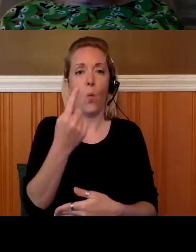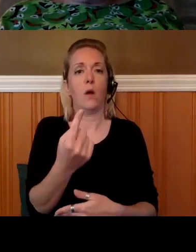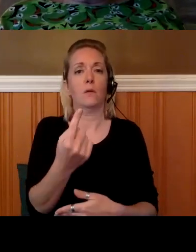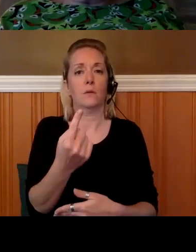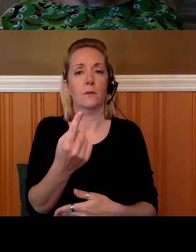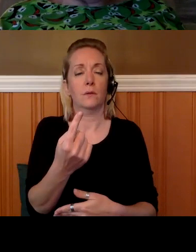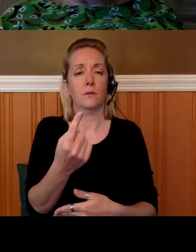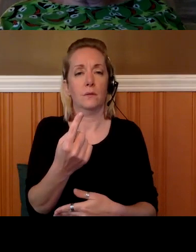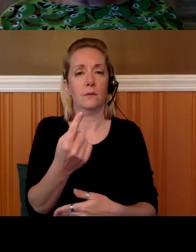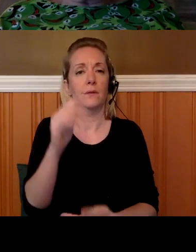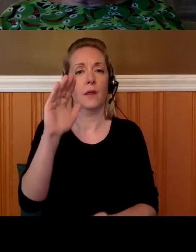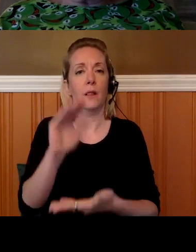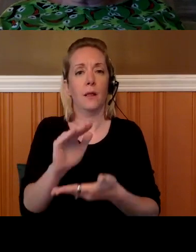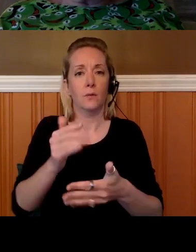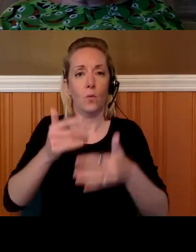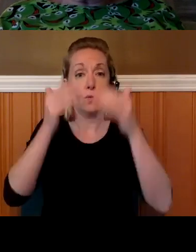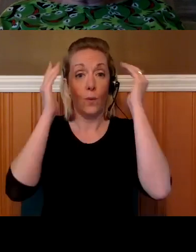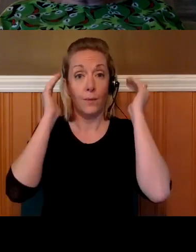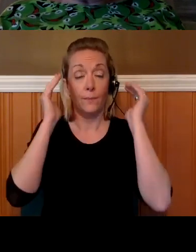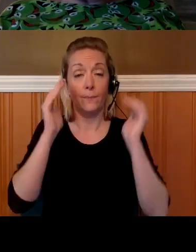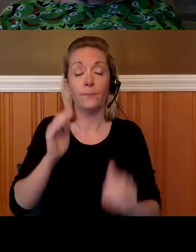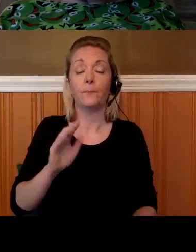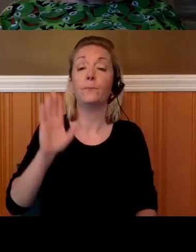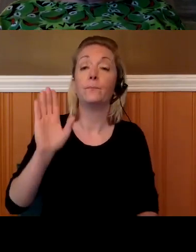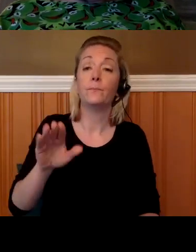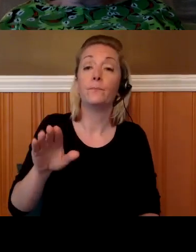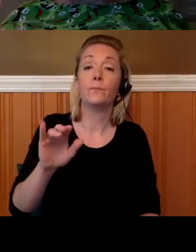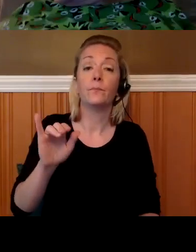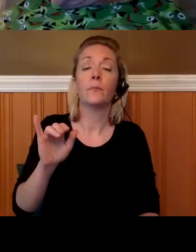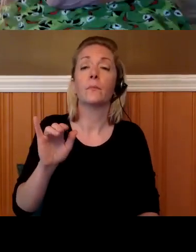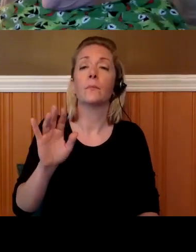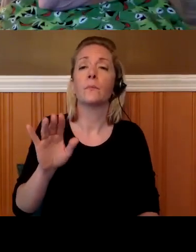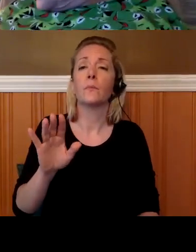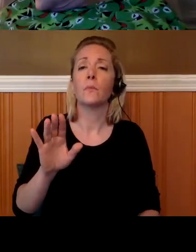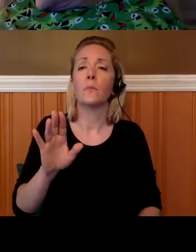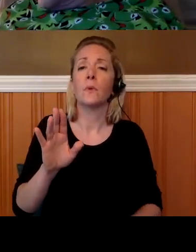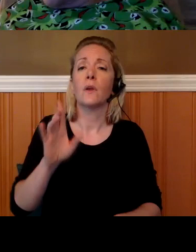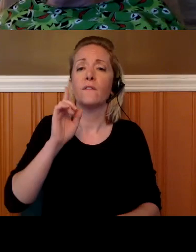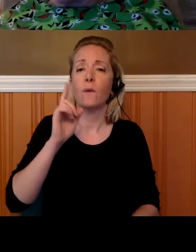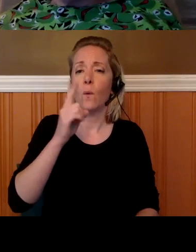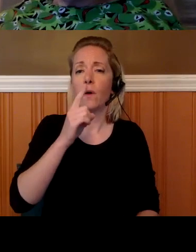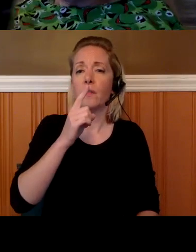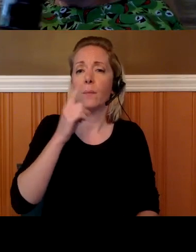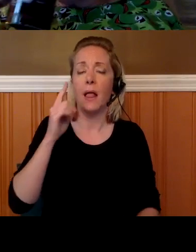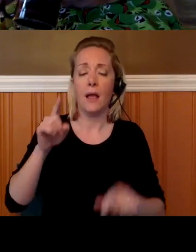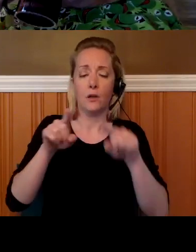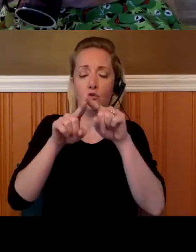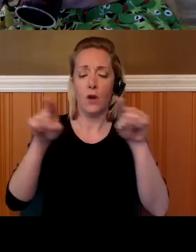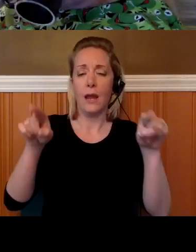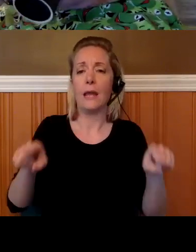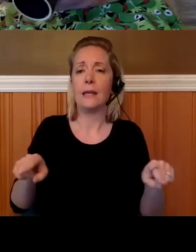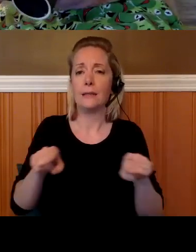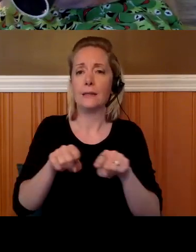the child needs. Sandy, Yes. what did you use for the black trays in the object or picture